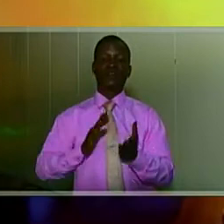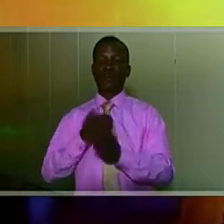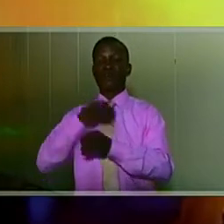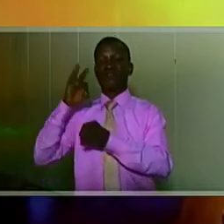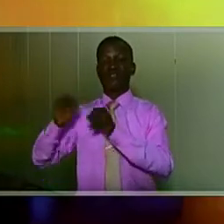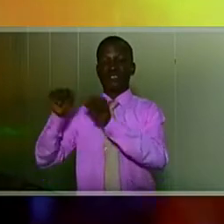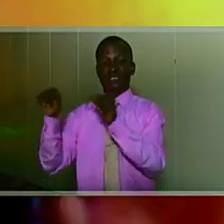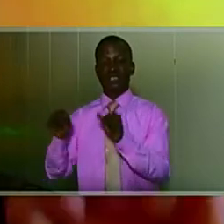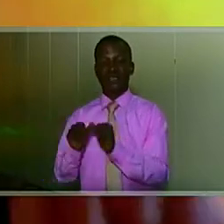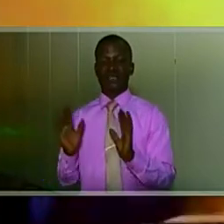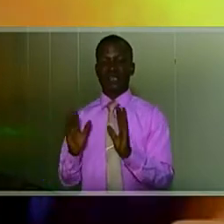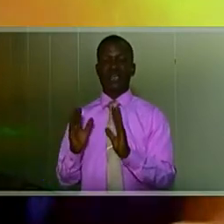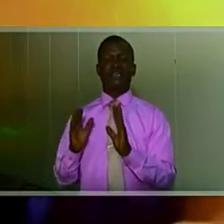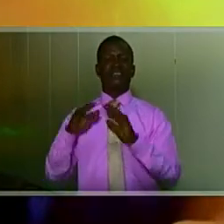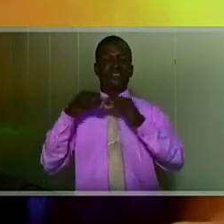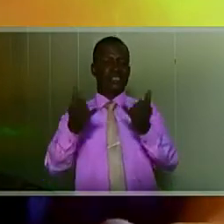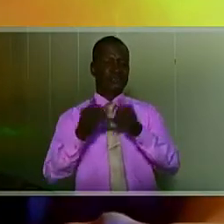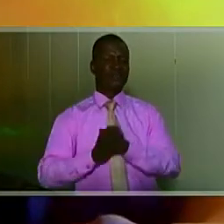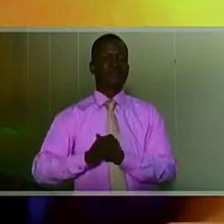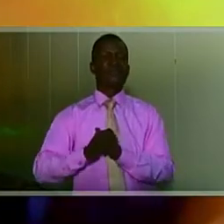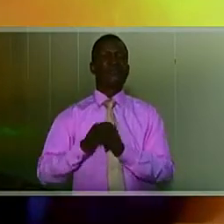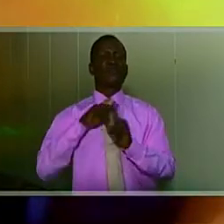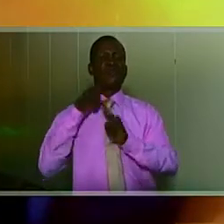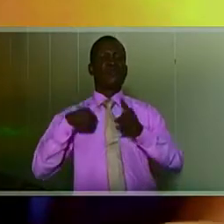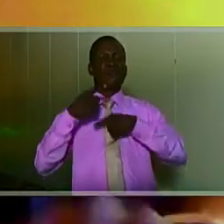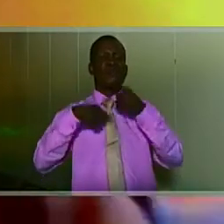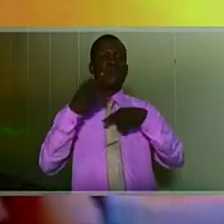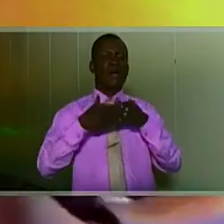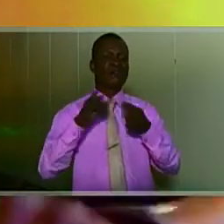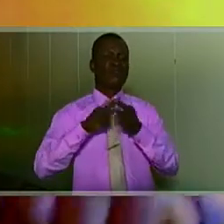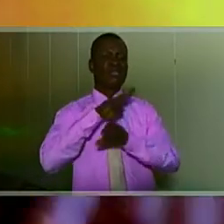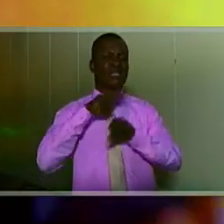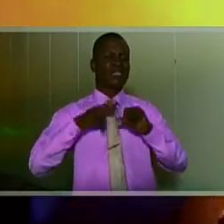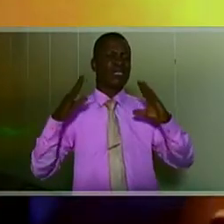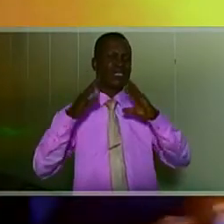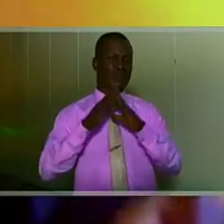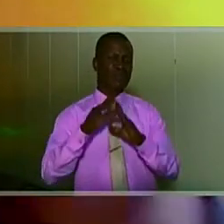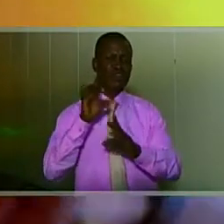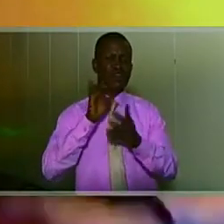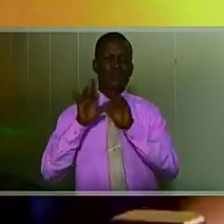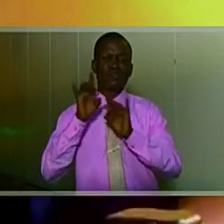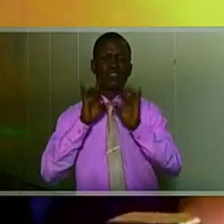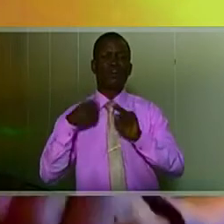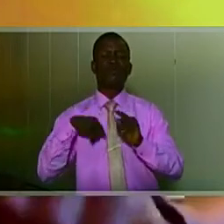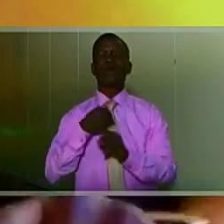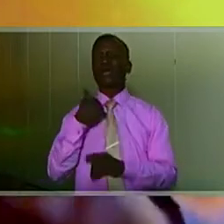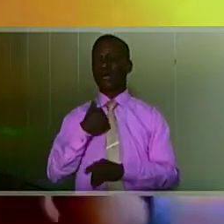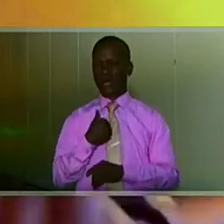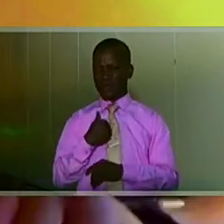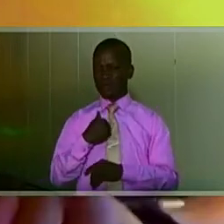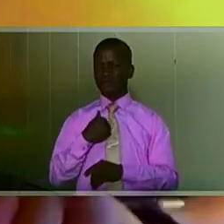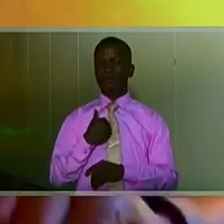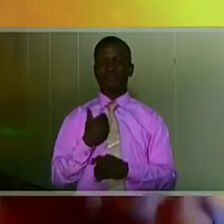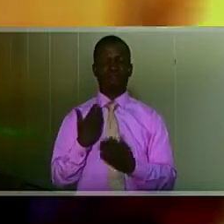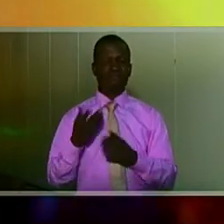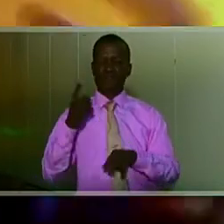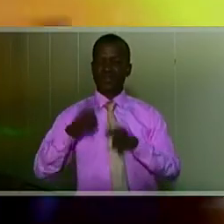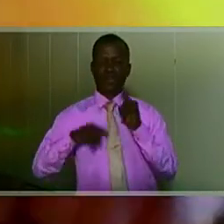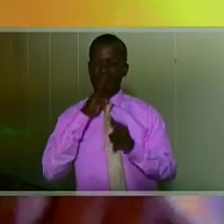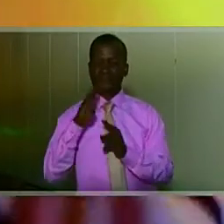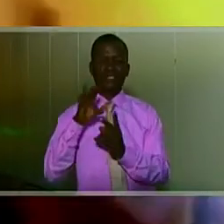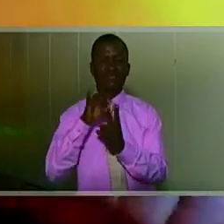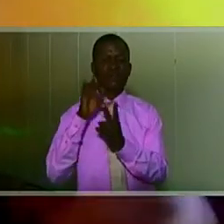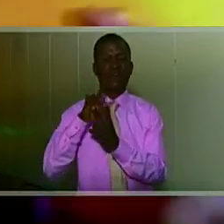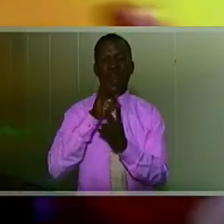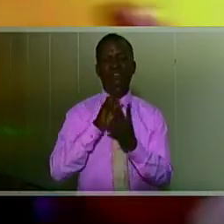we represent. So when we get back to the National Assembly, the options we have cannot just be an option of a